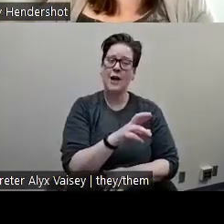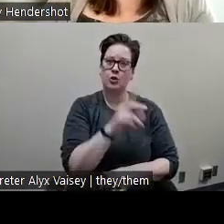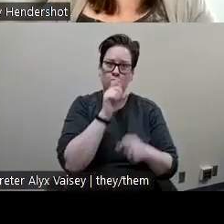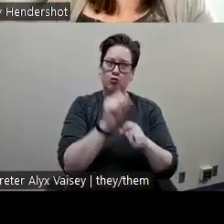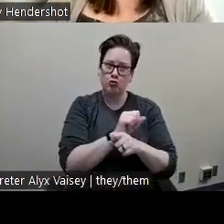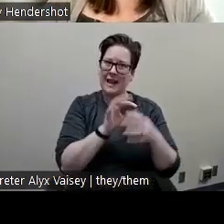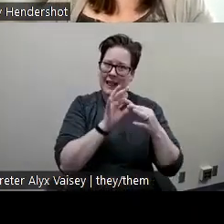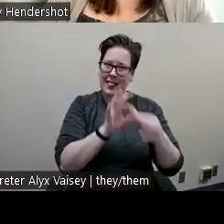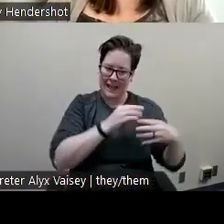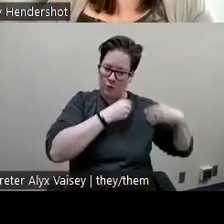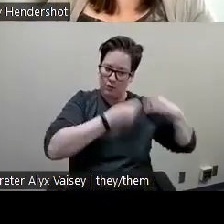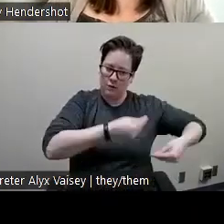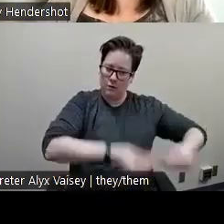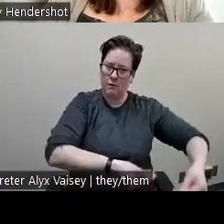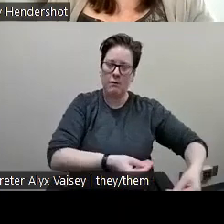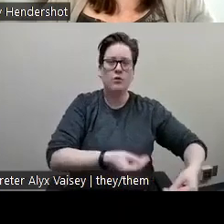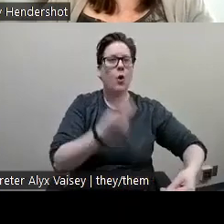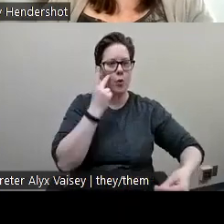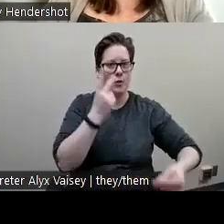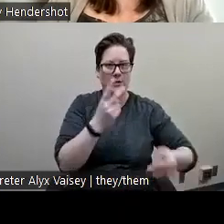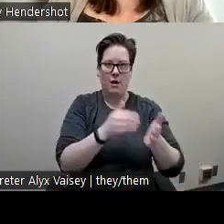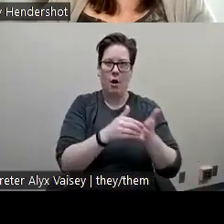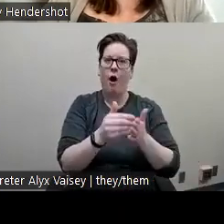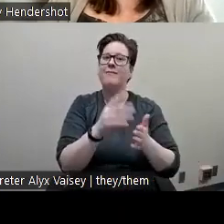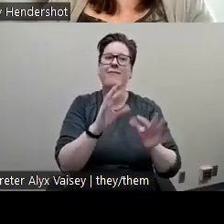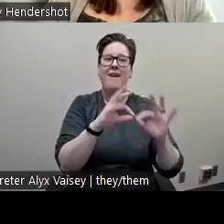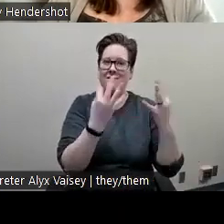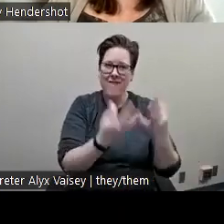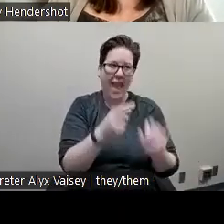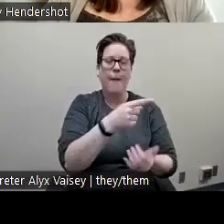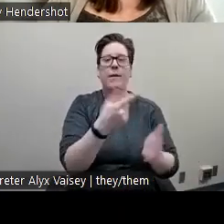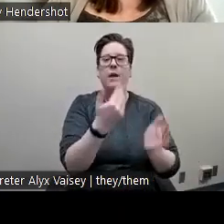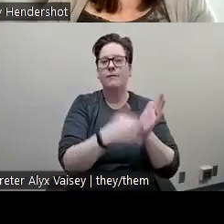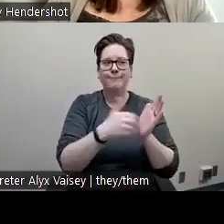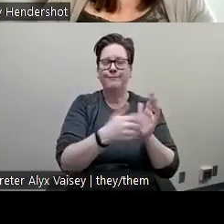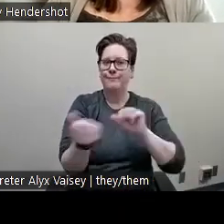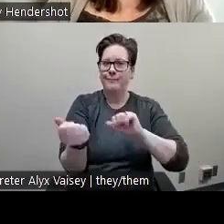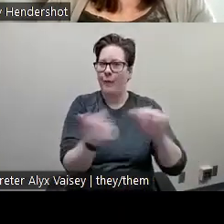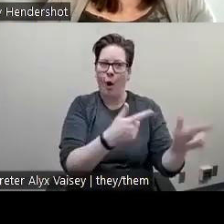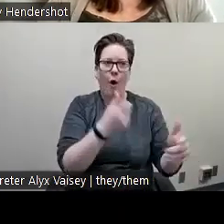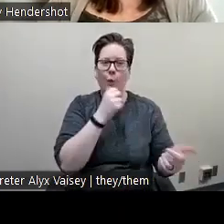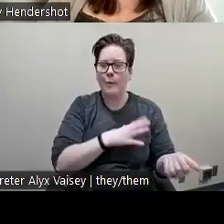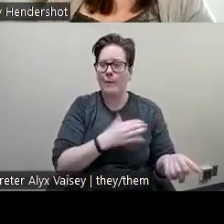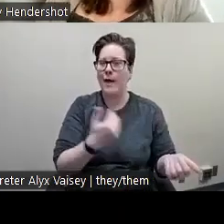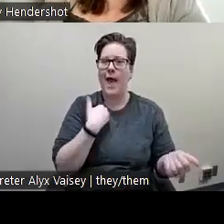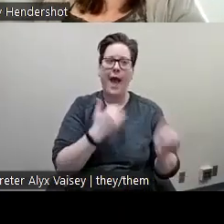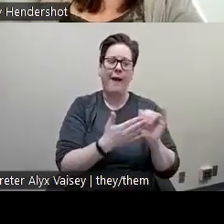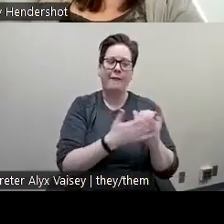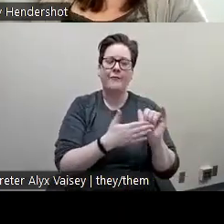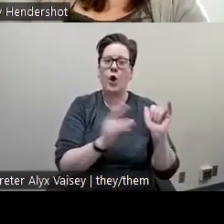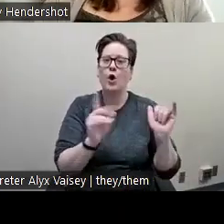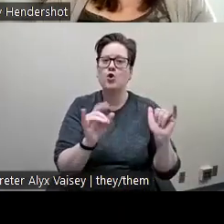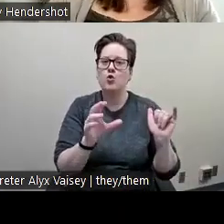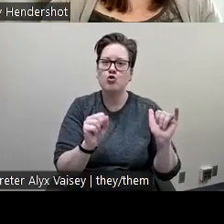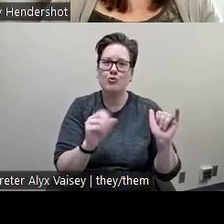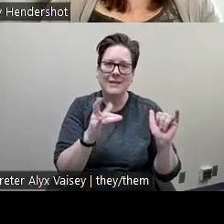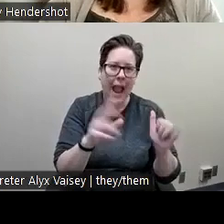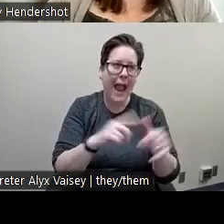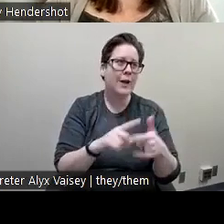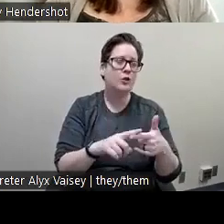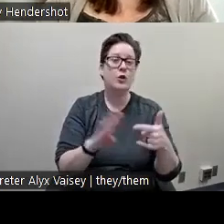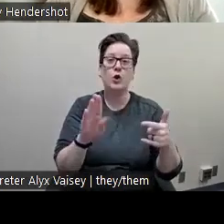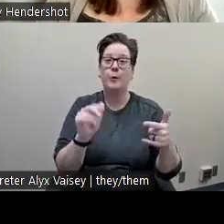link. So we see a lot of cancers run in families like uterine cancer, bladder, stomach, melanomas, and some of the